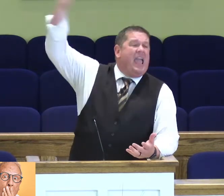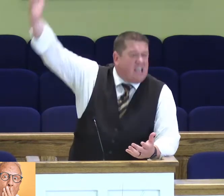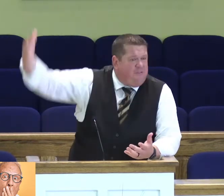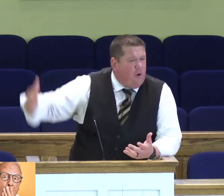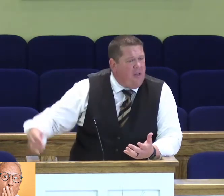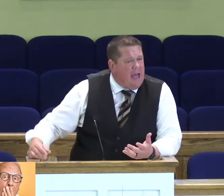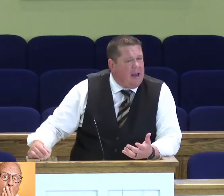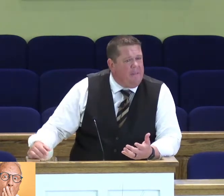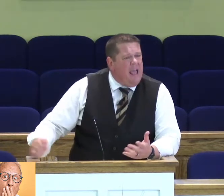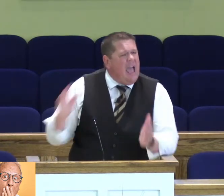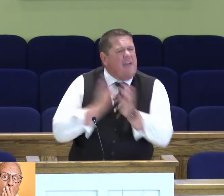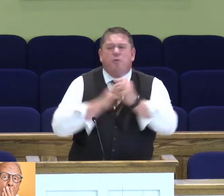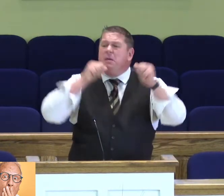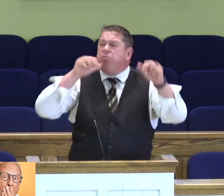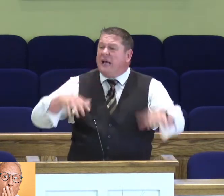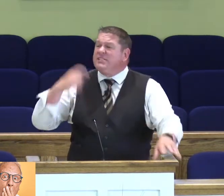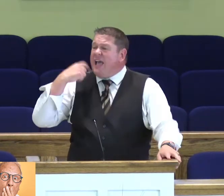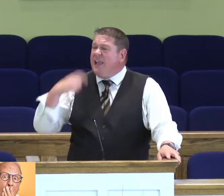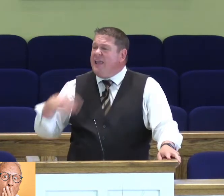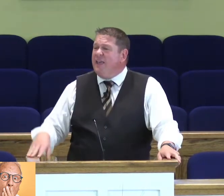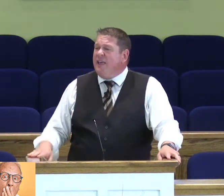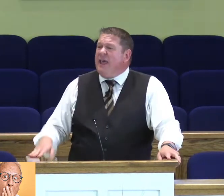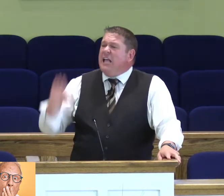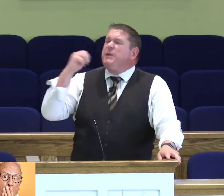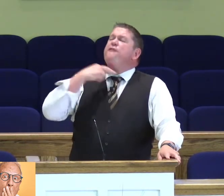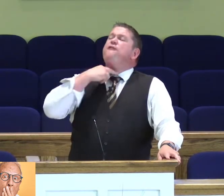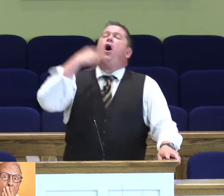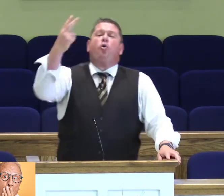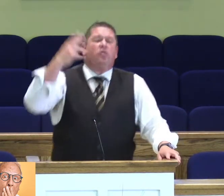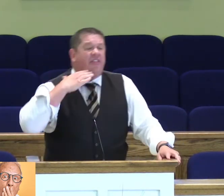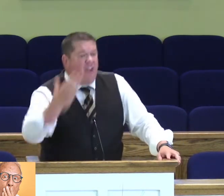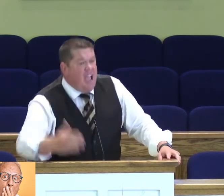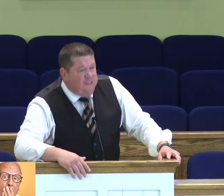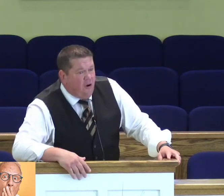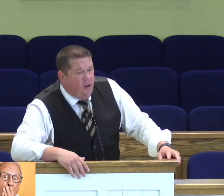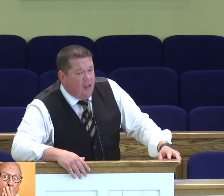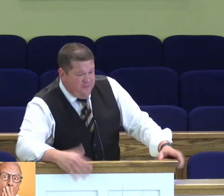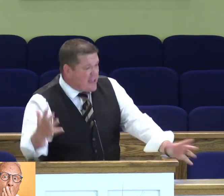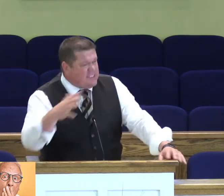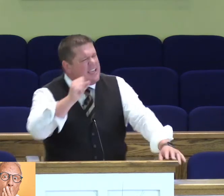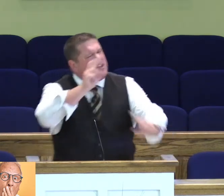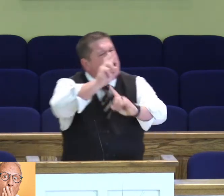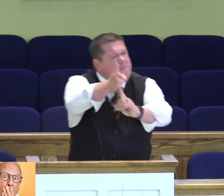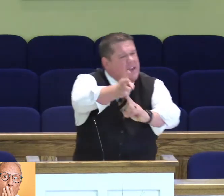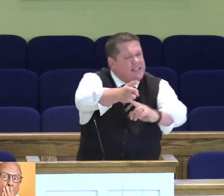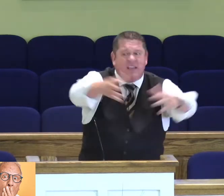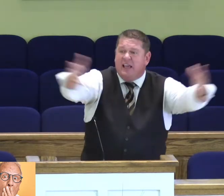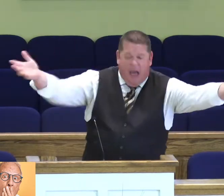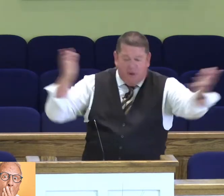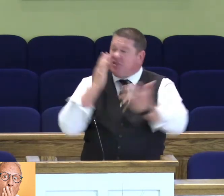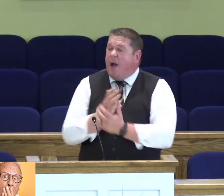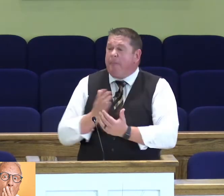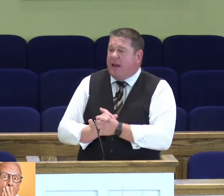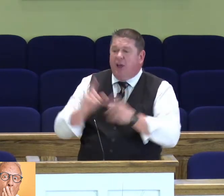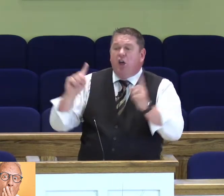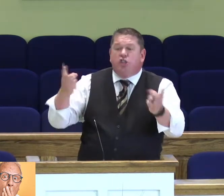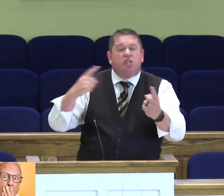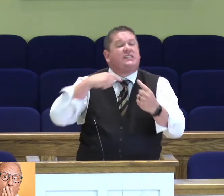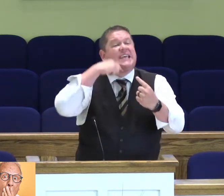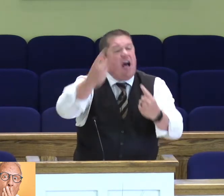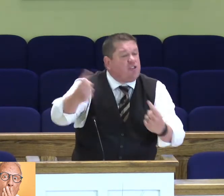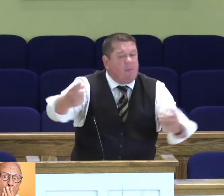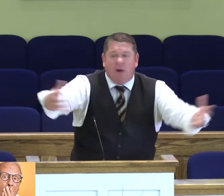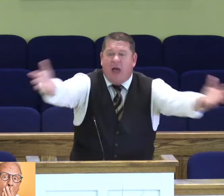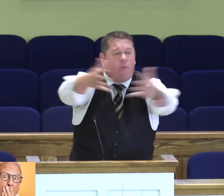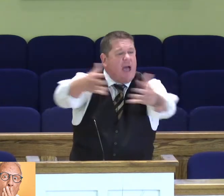vocally thank Him for that. Hey, have you been blessed lately? Let's be vocally thankful. In fact, let's take 2 minutes. I'm going to stop right now.